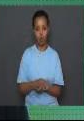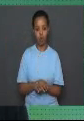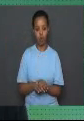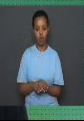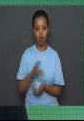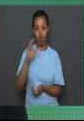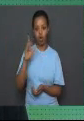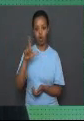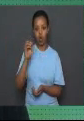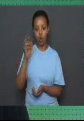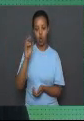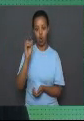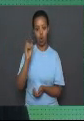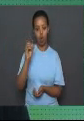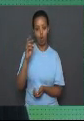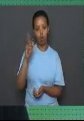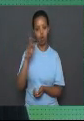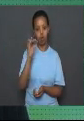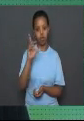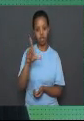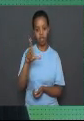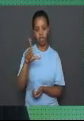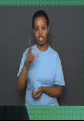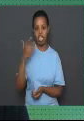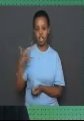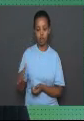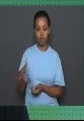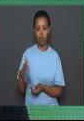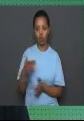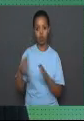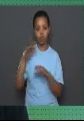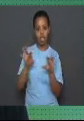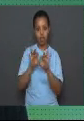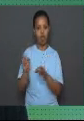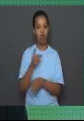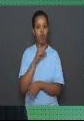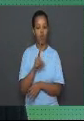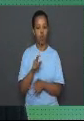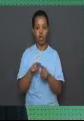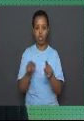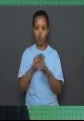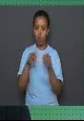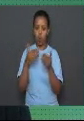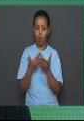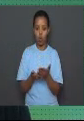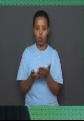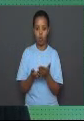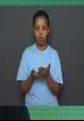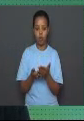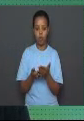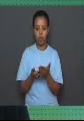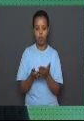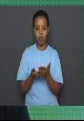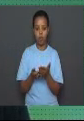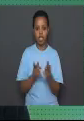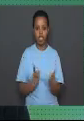Chlorophyll is the most prevalent of the pigments, but all are required for the